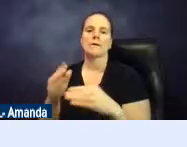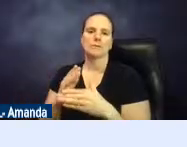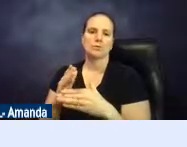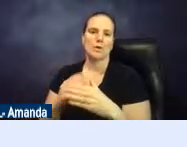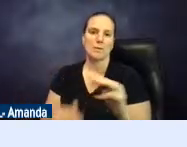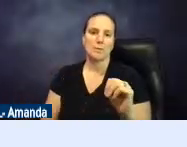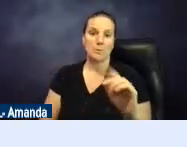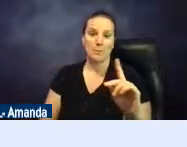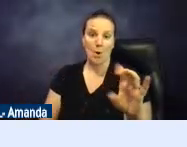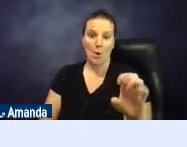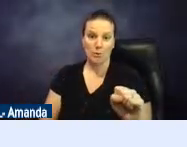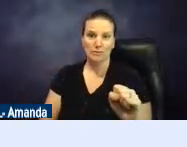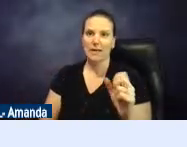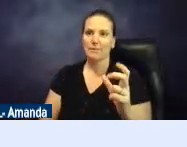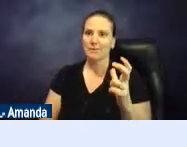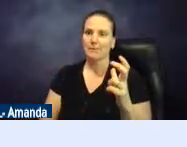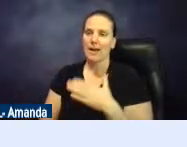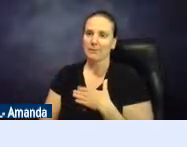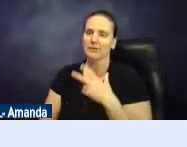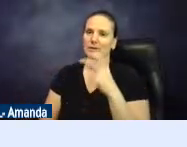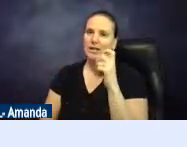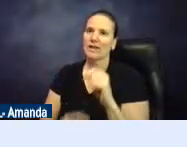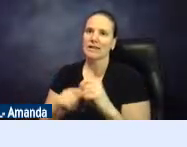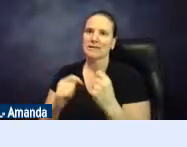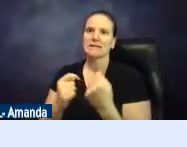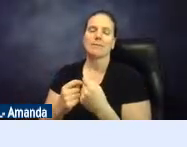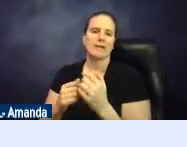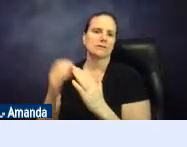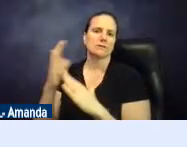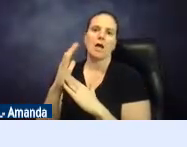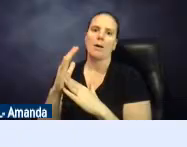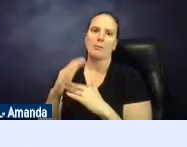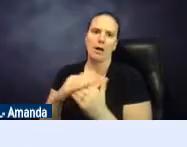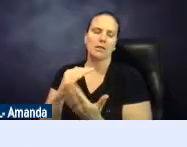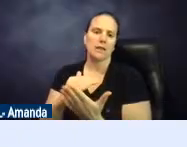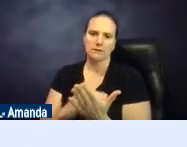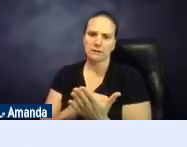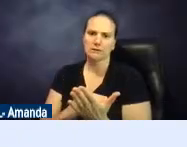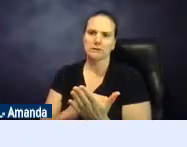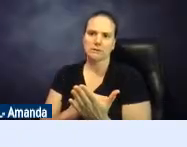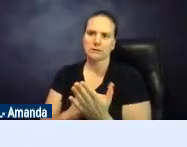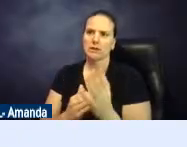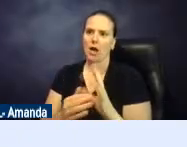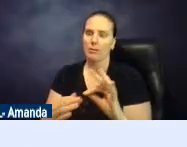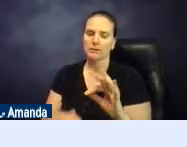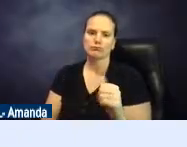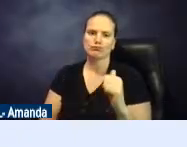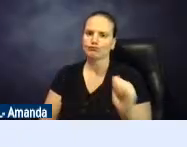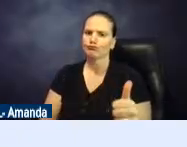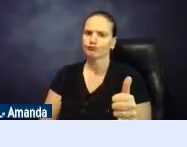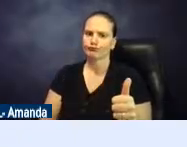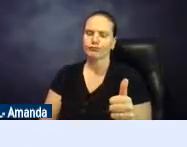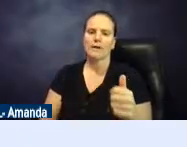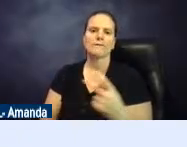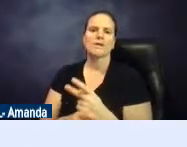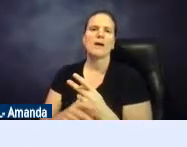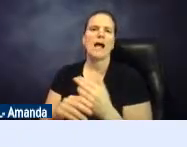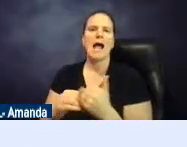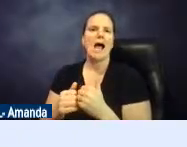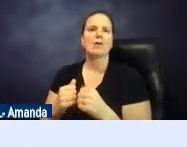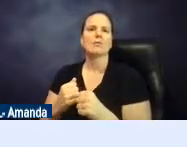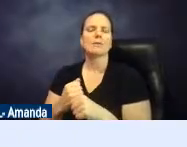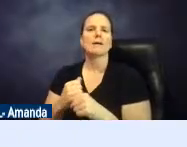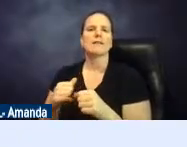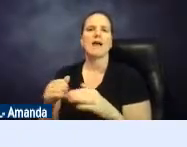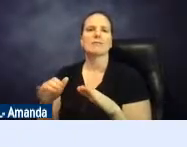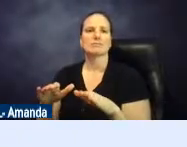And so I'm really glad to hear from Casey and from the team that that's high on their list of, and you're hearing those comments. So we really got to figure out how do we make it so that if